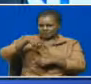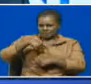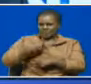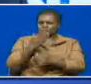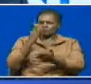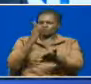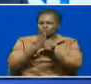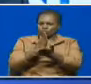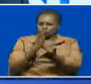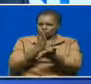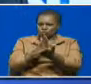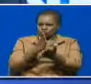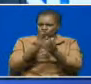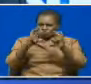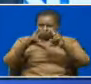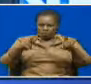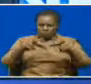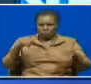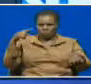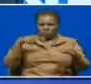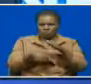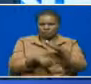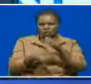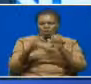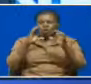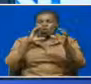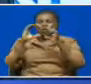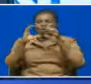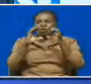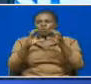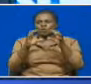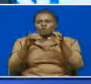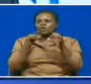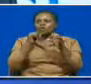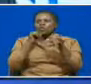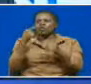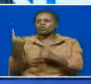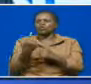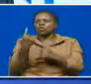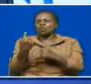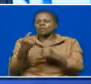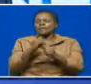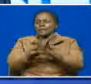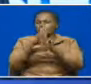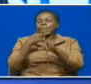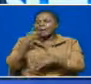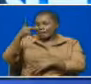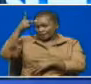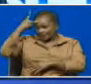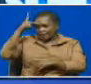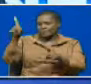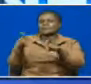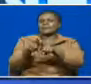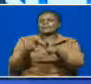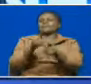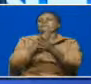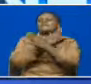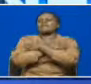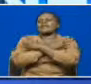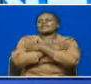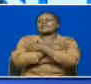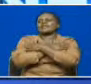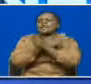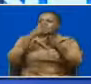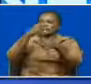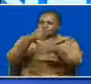definitely delve deeper into this particular conversation, because it's not just being a parent, it's also being a friend, mutual